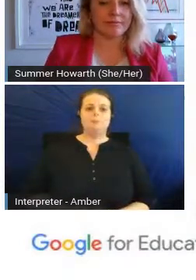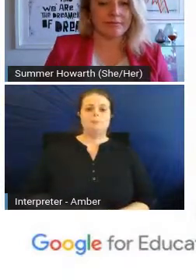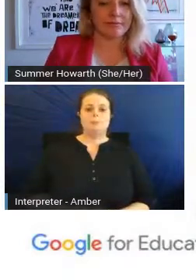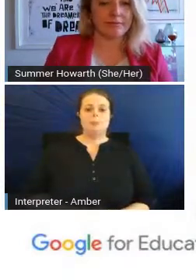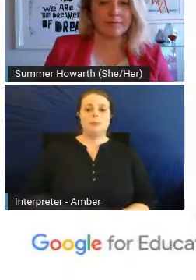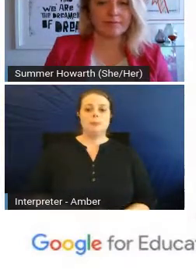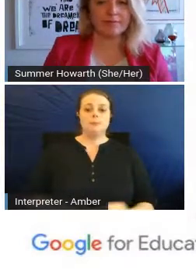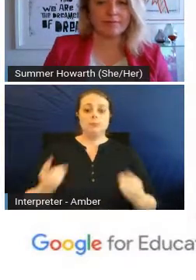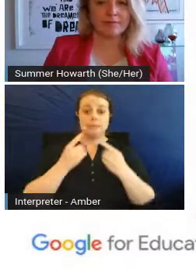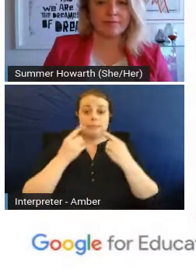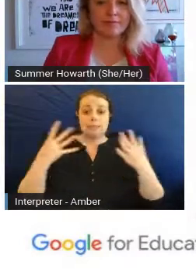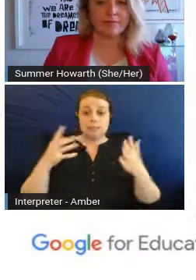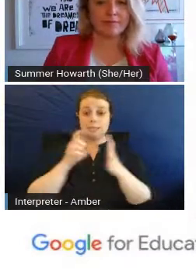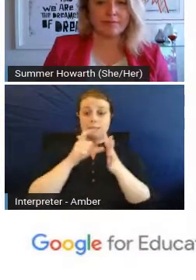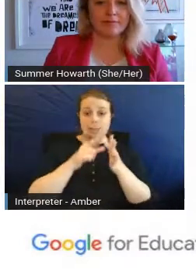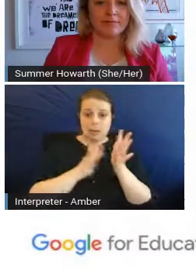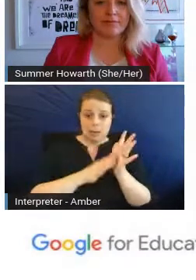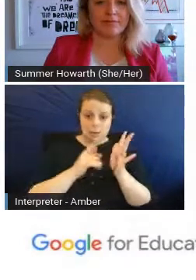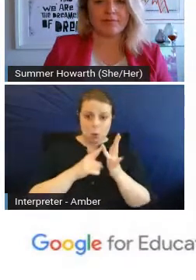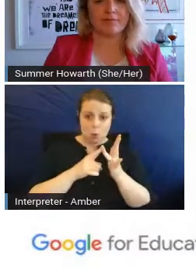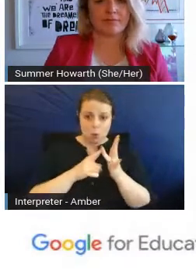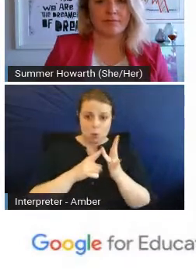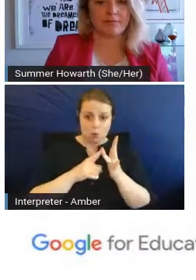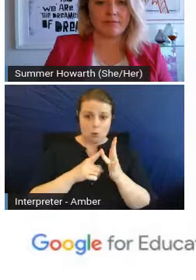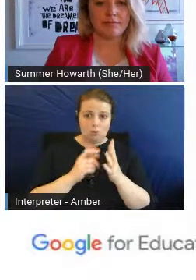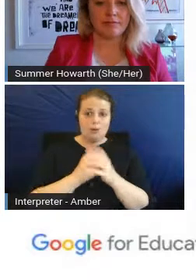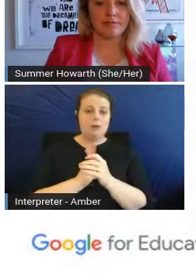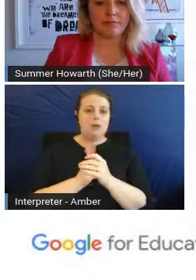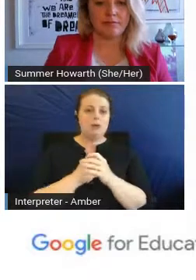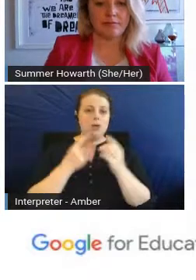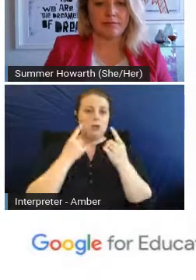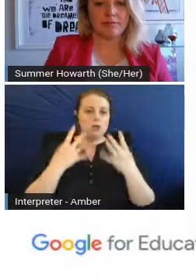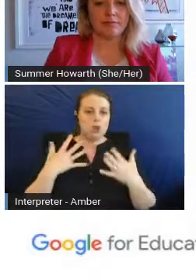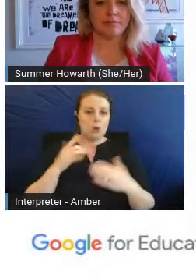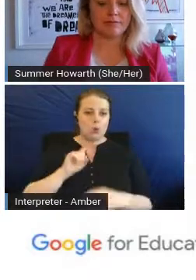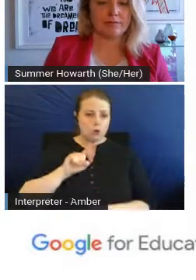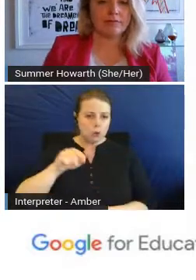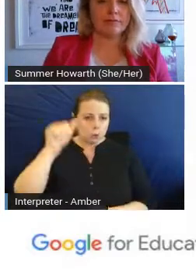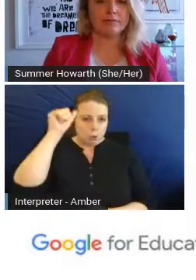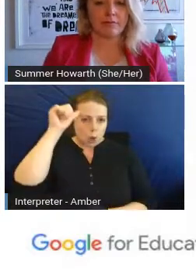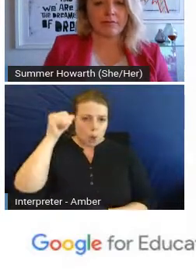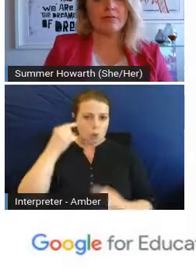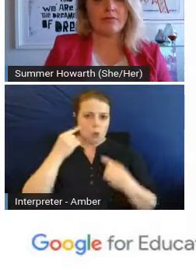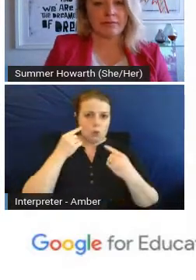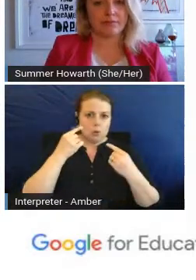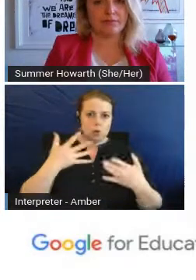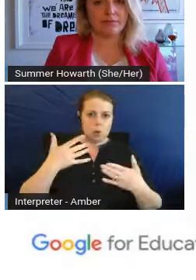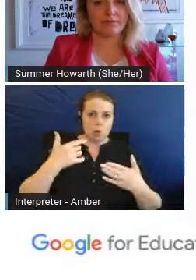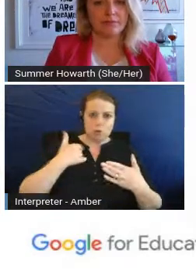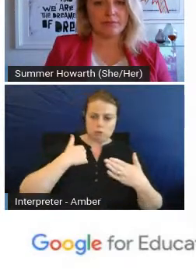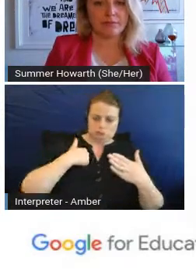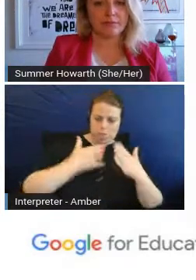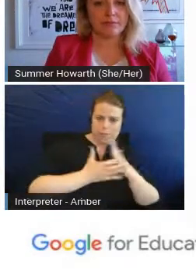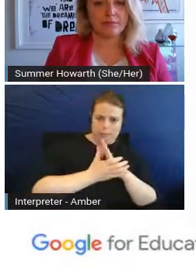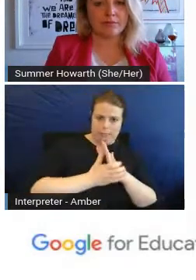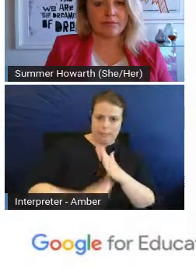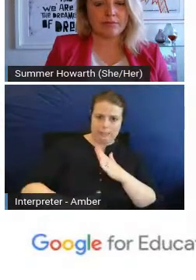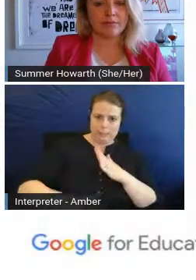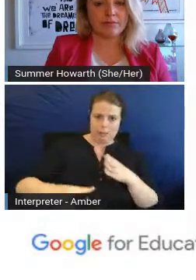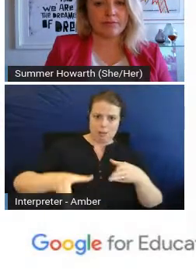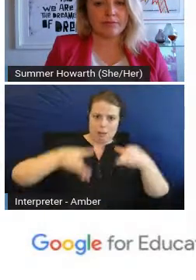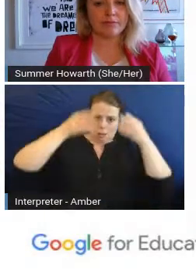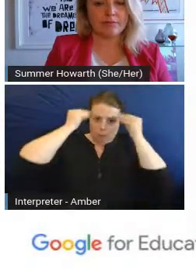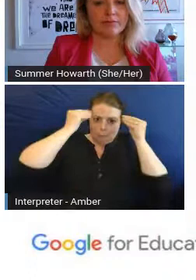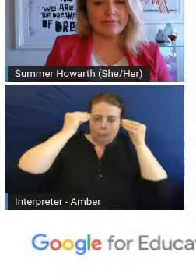demo, show what you know. Demonstrate skill acquisition and tool usage. Create a point-in-time assessment